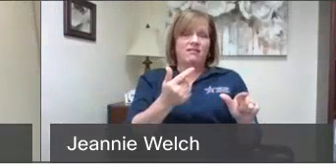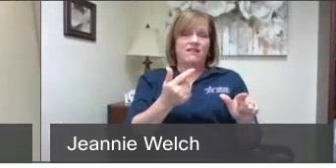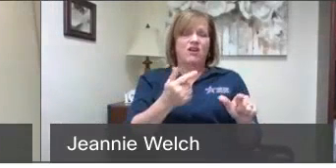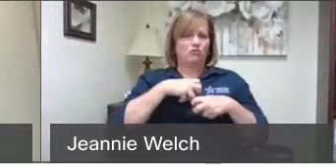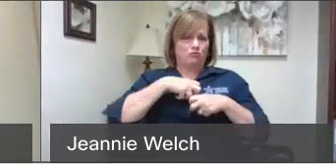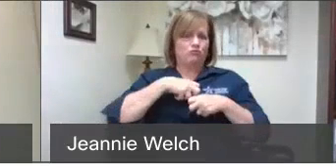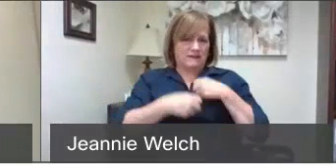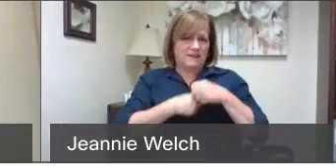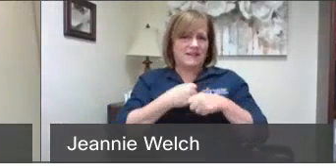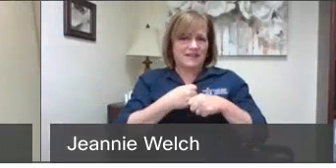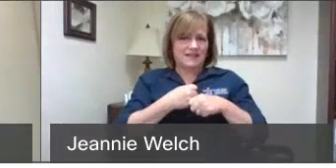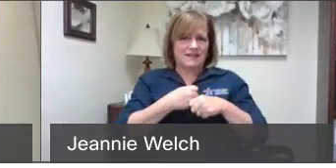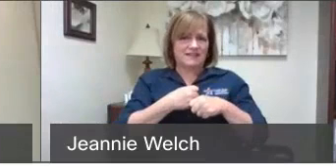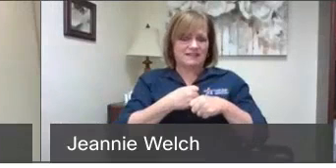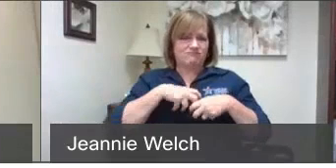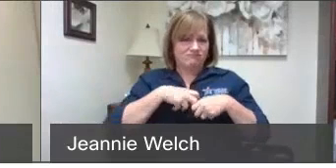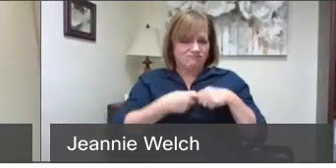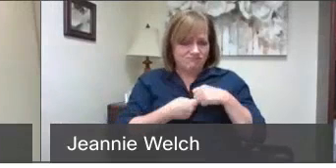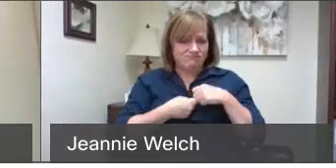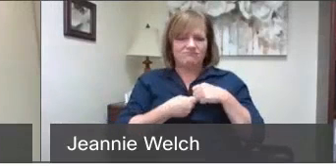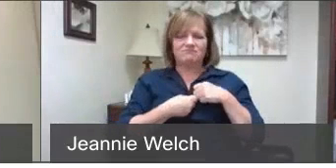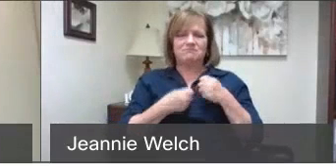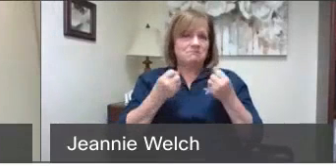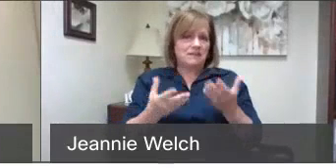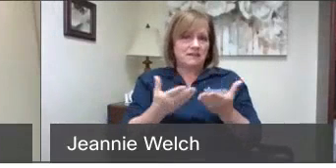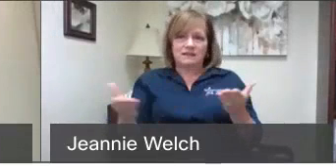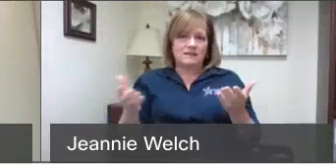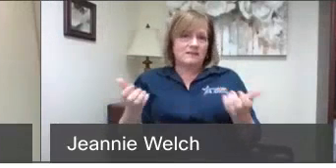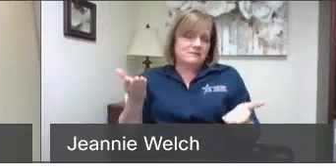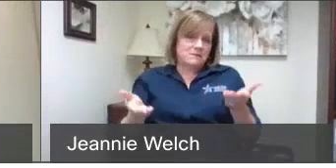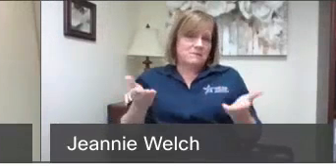us are grieving many things.